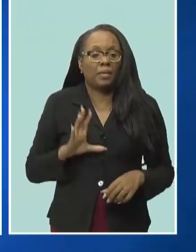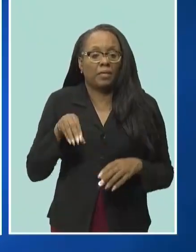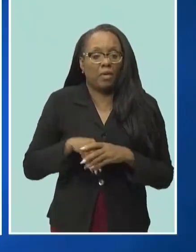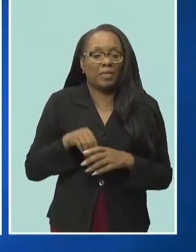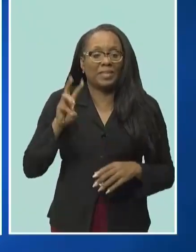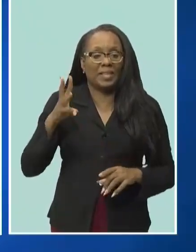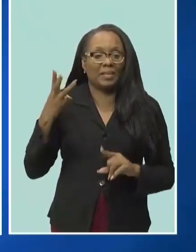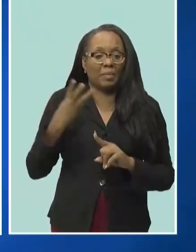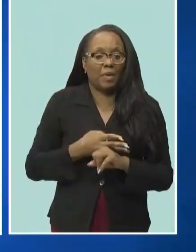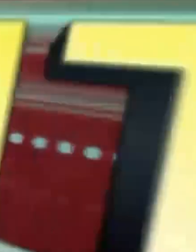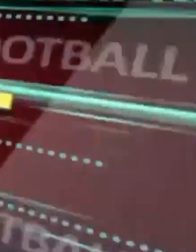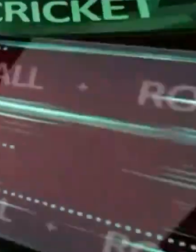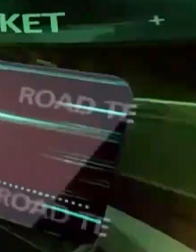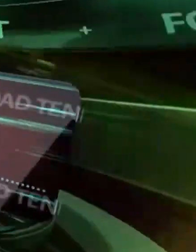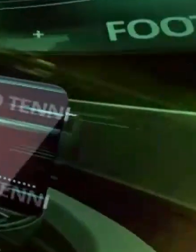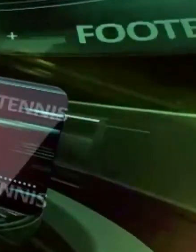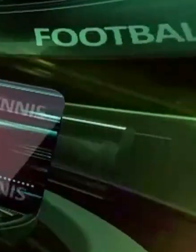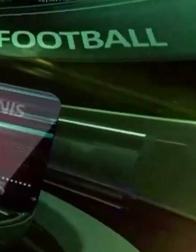and enhancement phase.